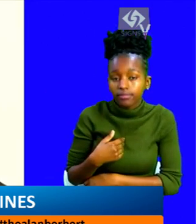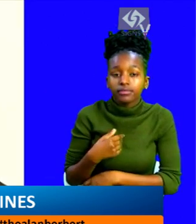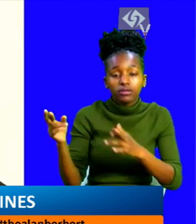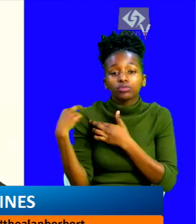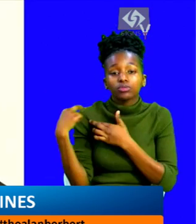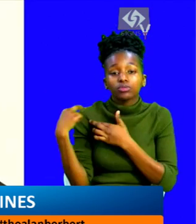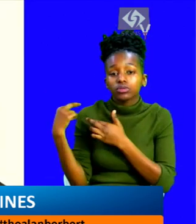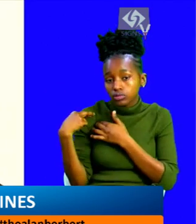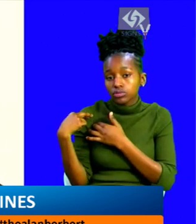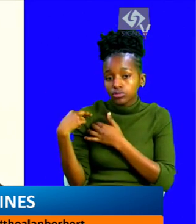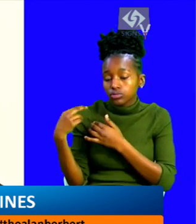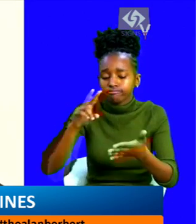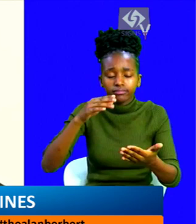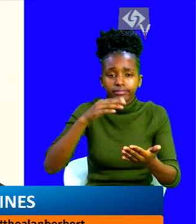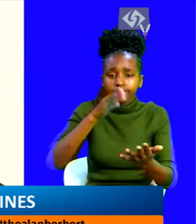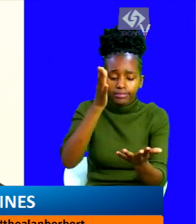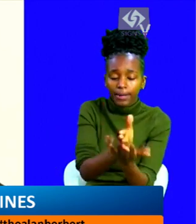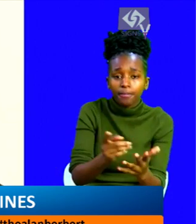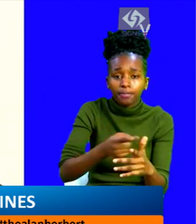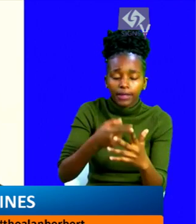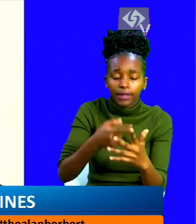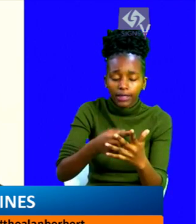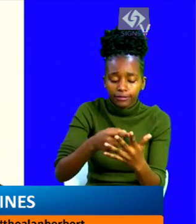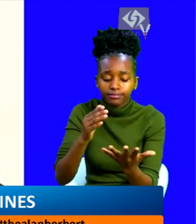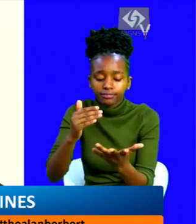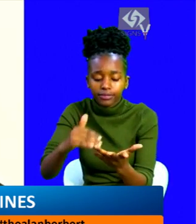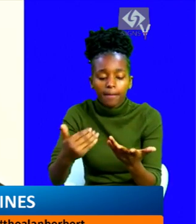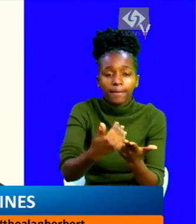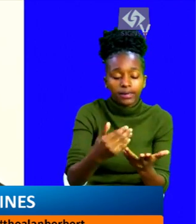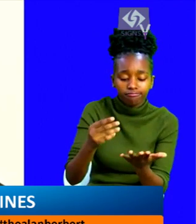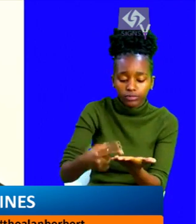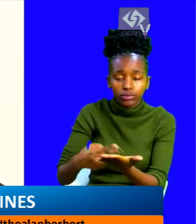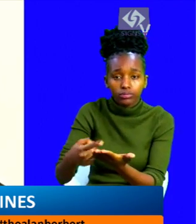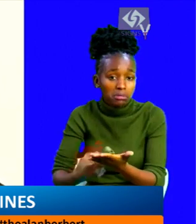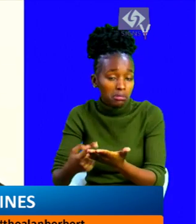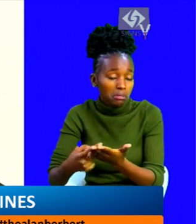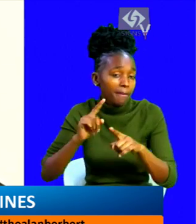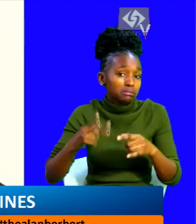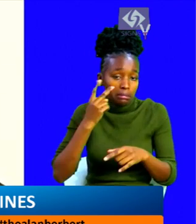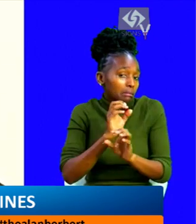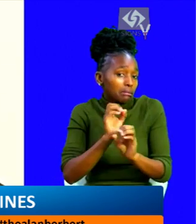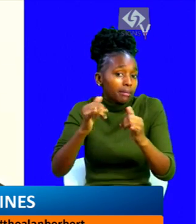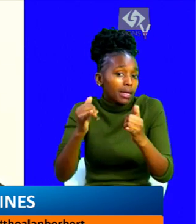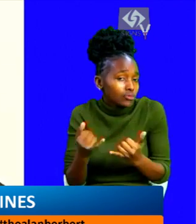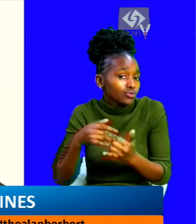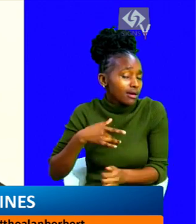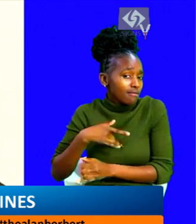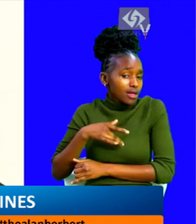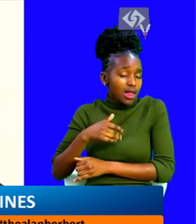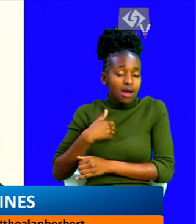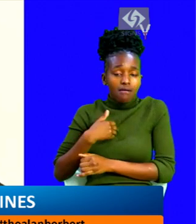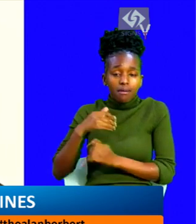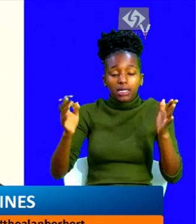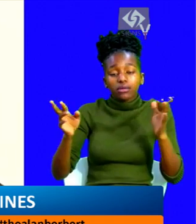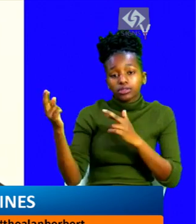maji. Najiuliza hivi, kama mgomo ni siku 3, hii nyanya nitafanyaje? The policing of protest must seek